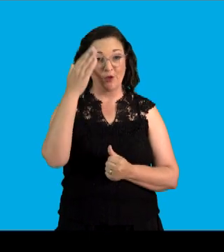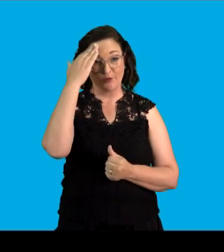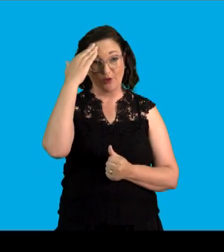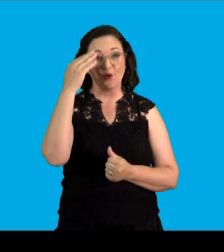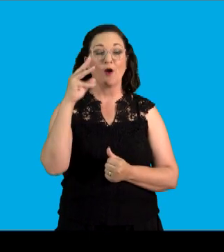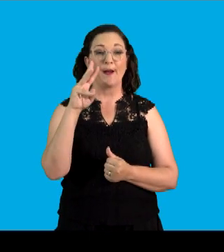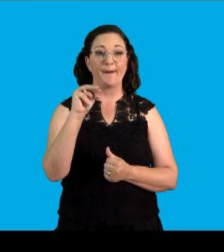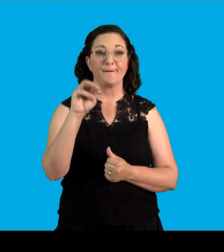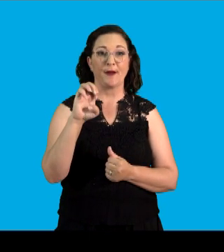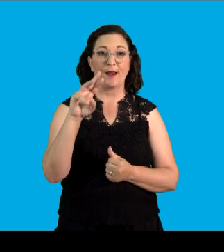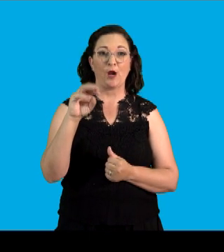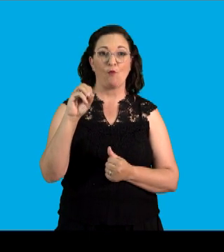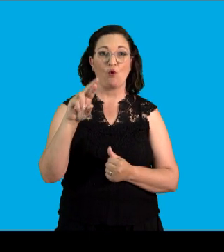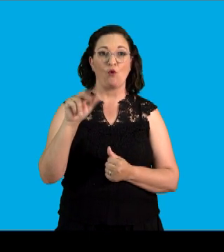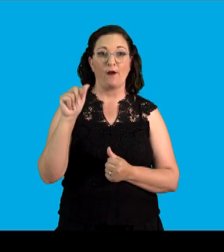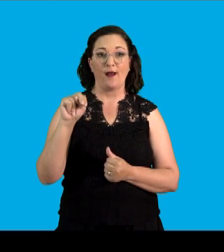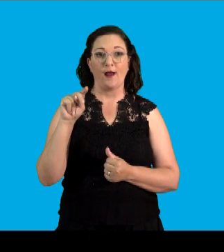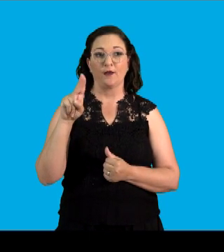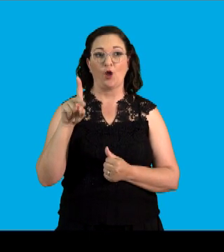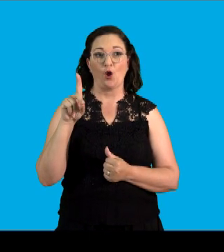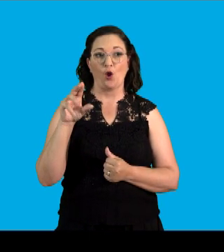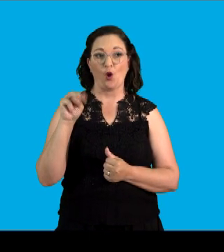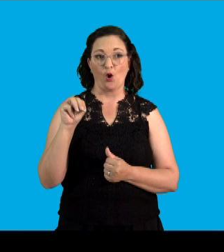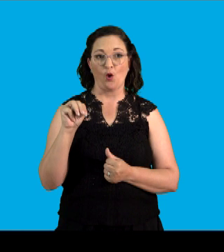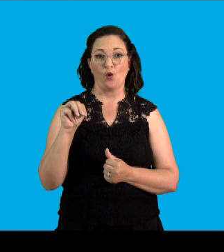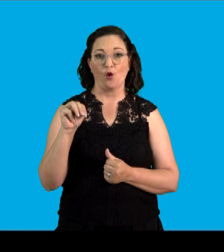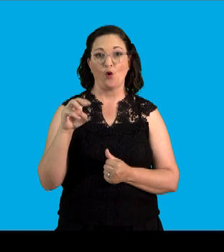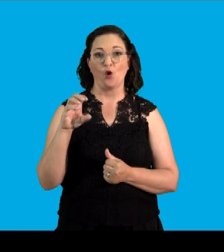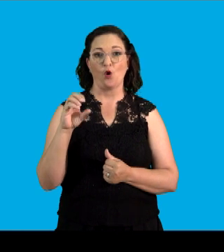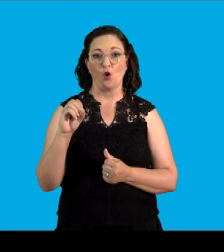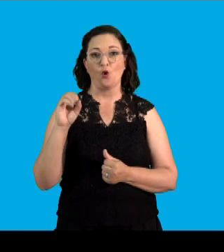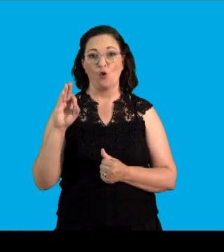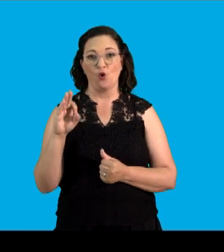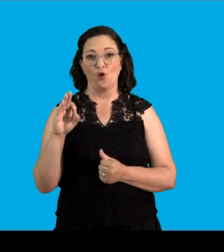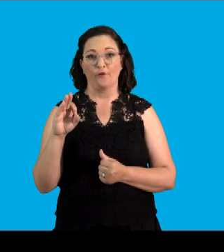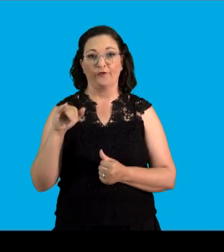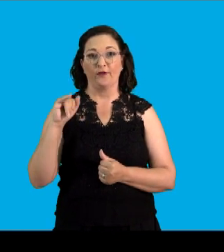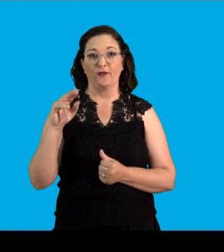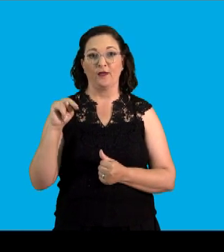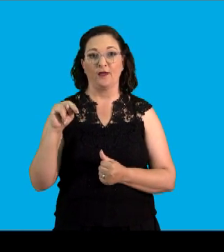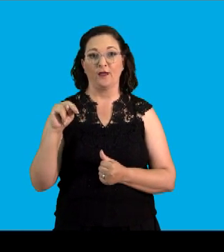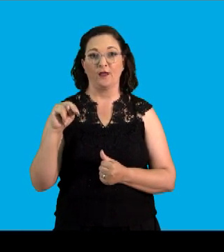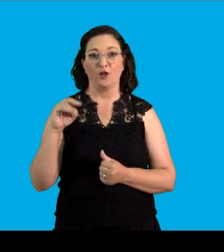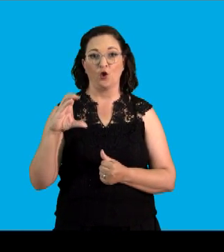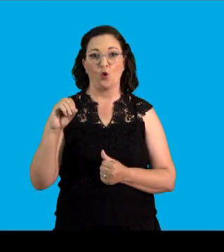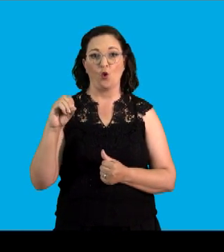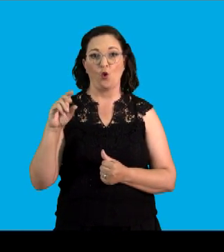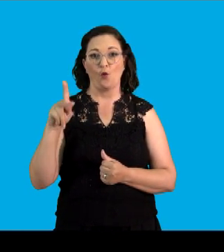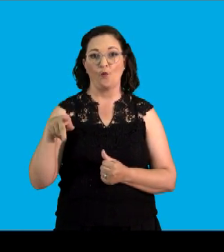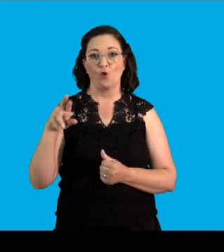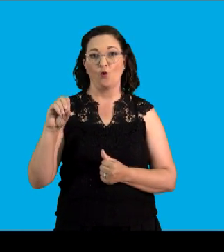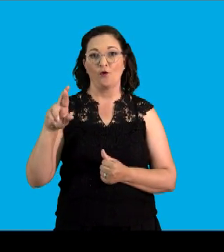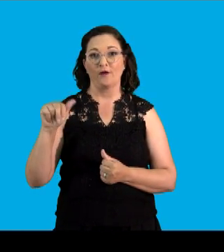It's memorandum of incorporation, which is also known as MOI. So I can write